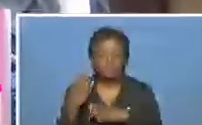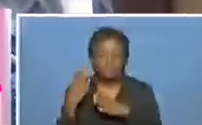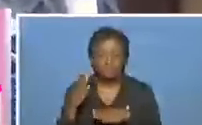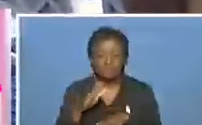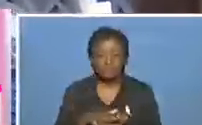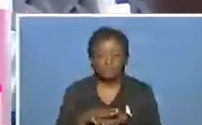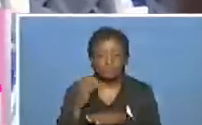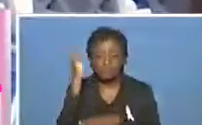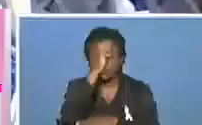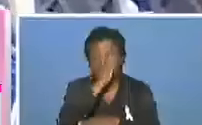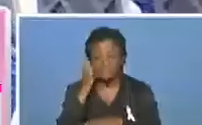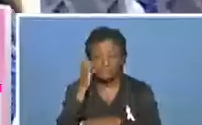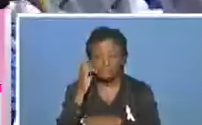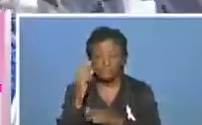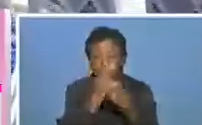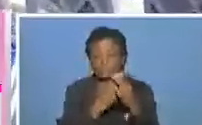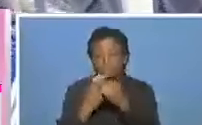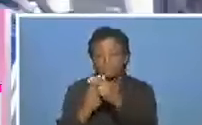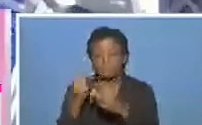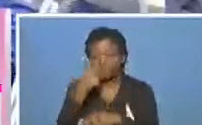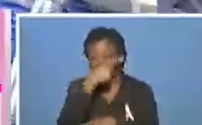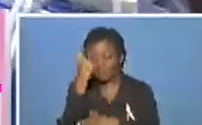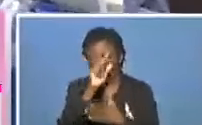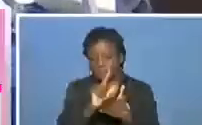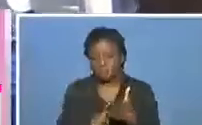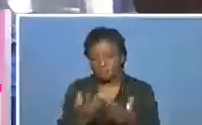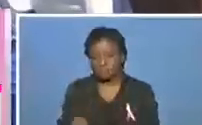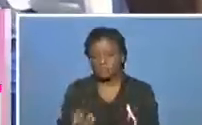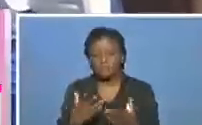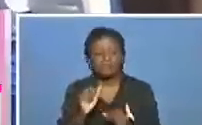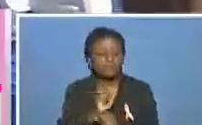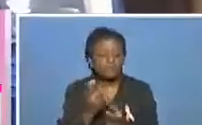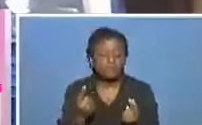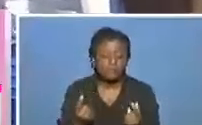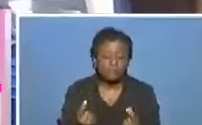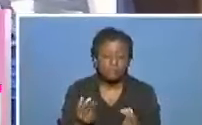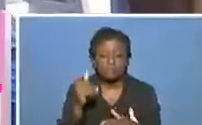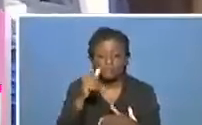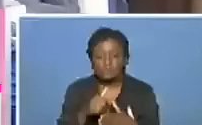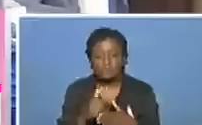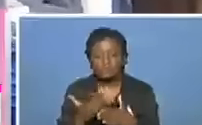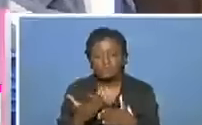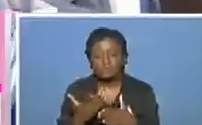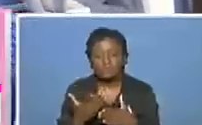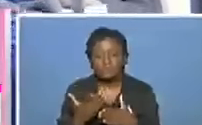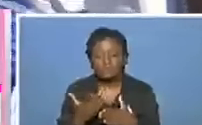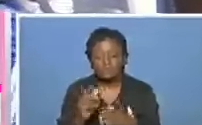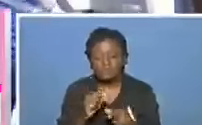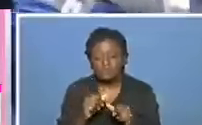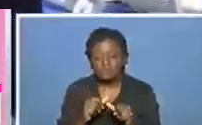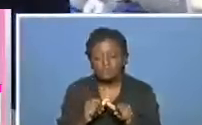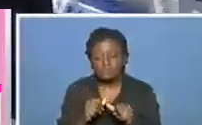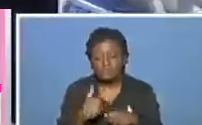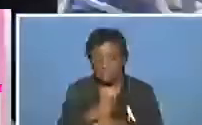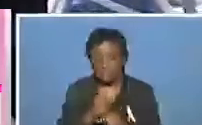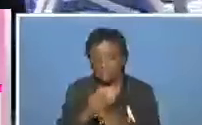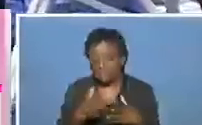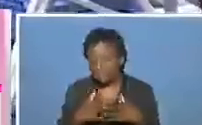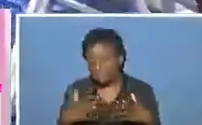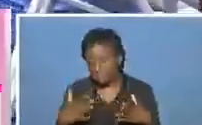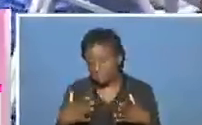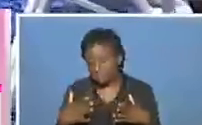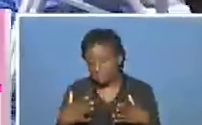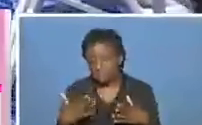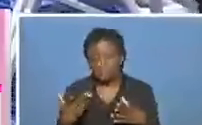European Union's blacklist, and so there's a lot of work to be done in terms of fomenting greater relationships and